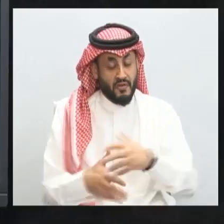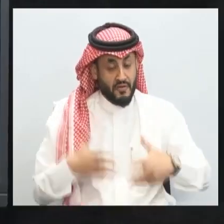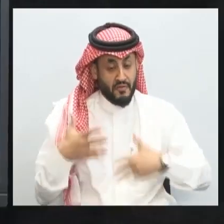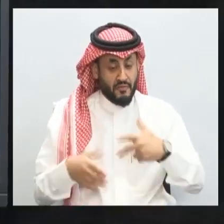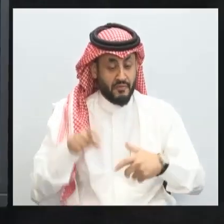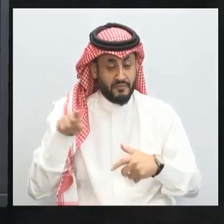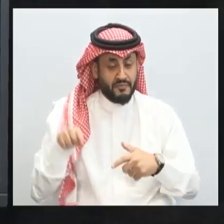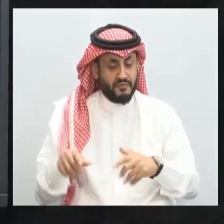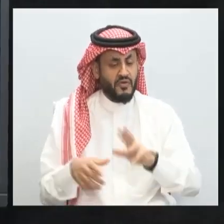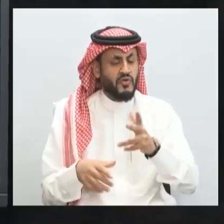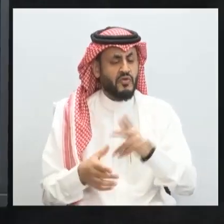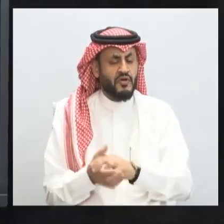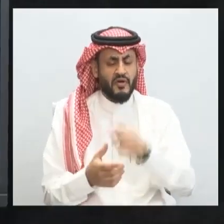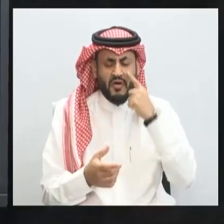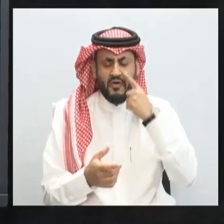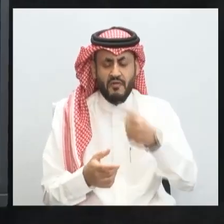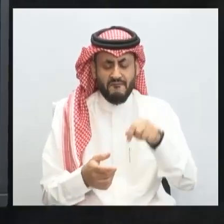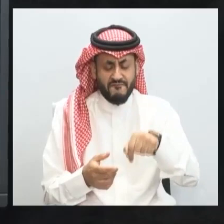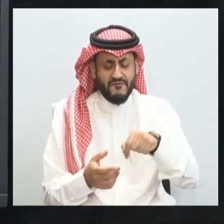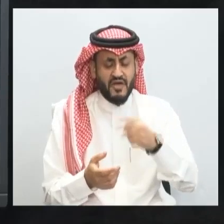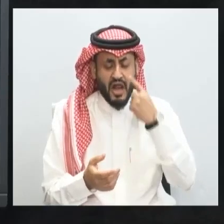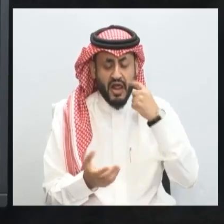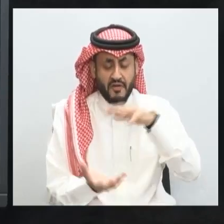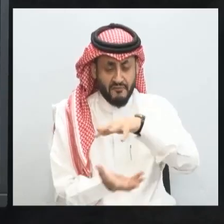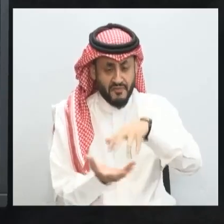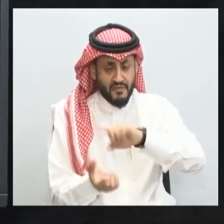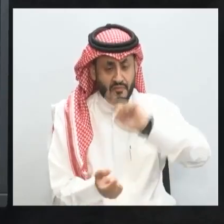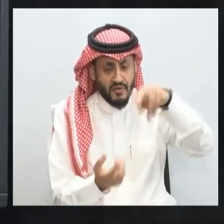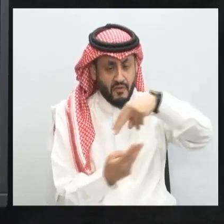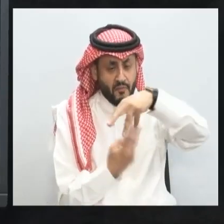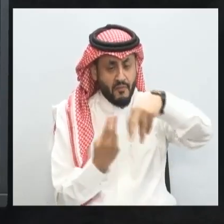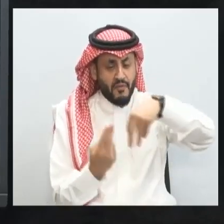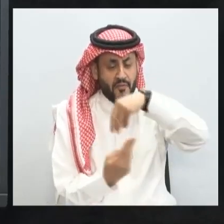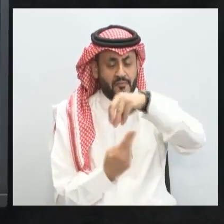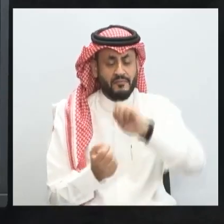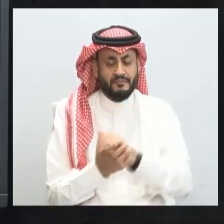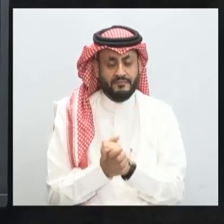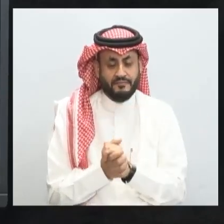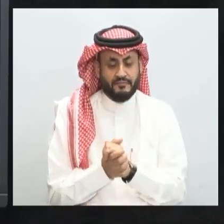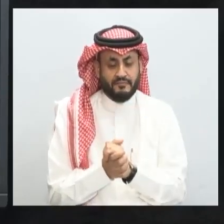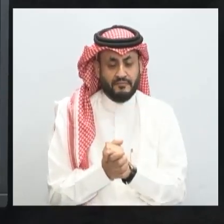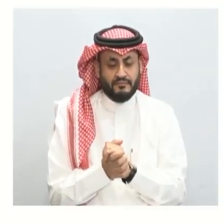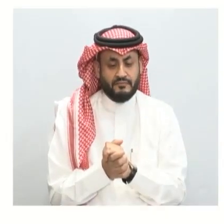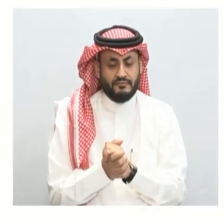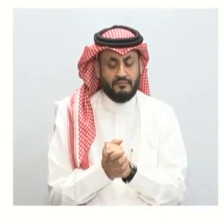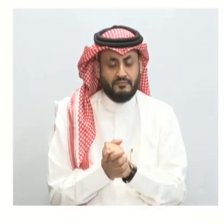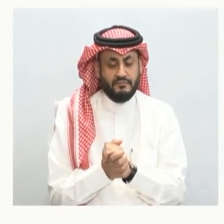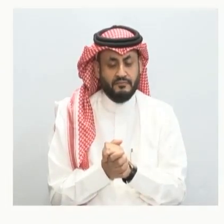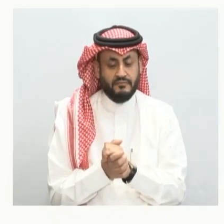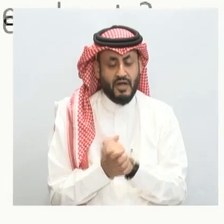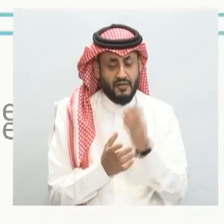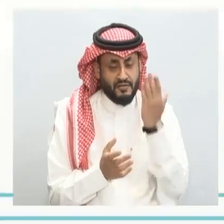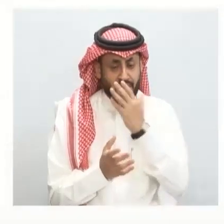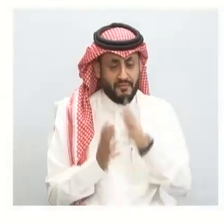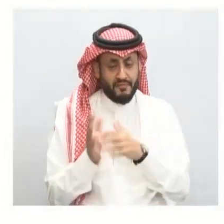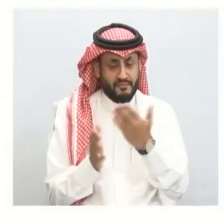question. How can we discover if there is truly life on other planets or not? So this is what we are going to read about